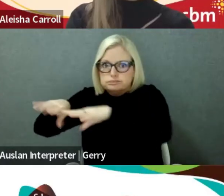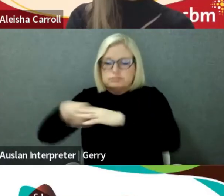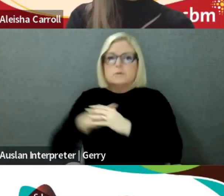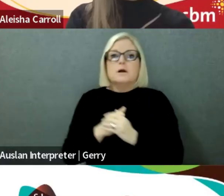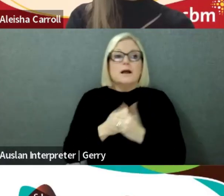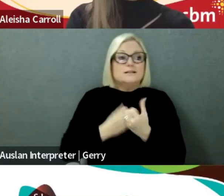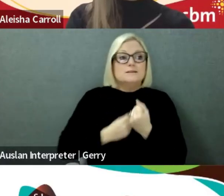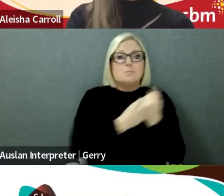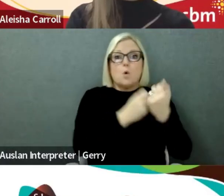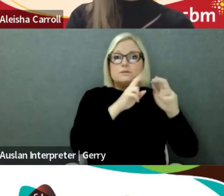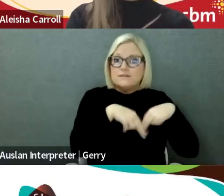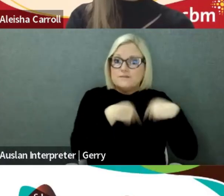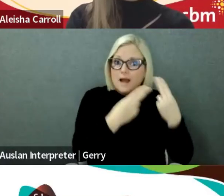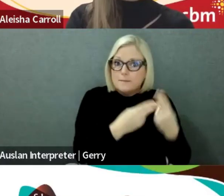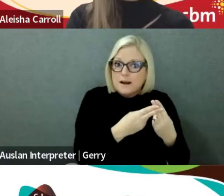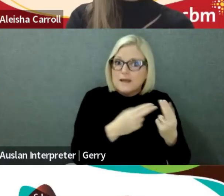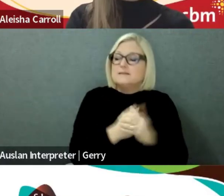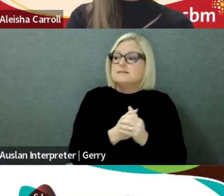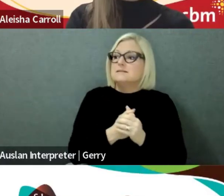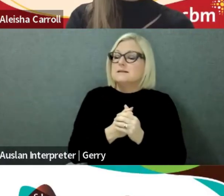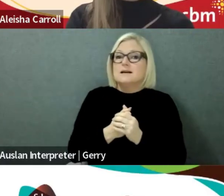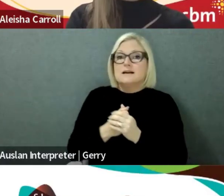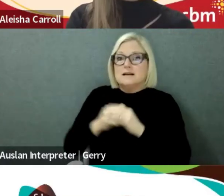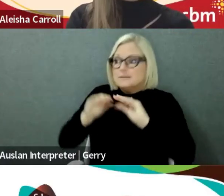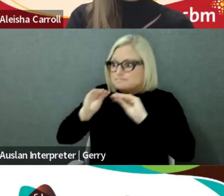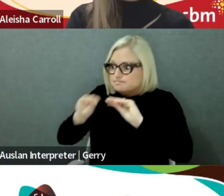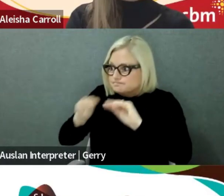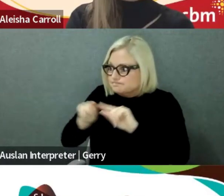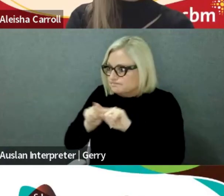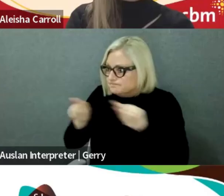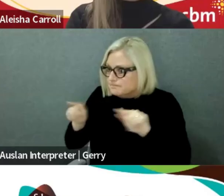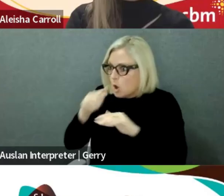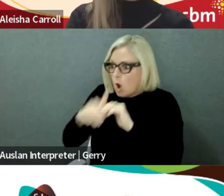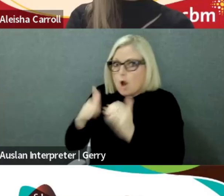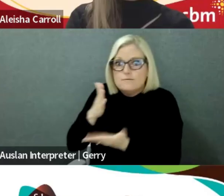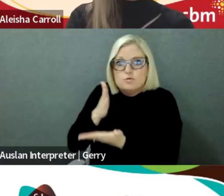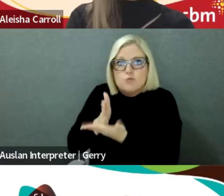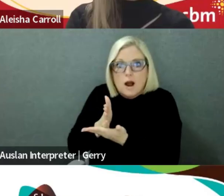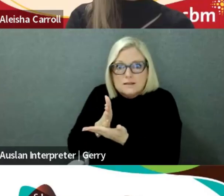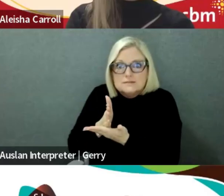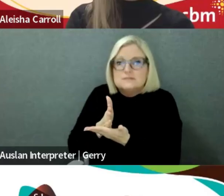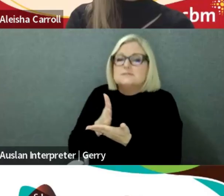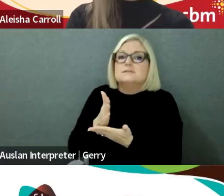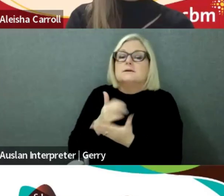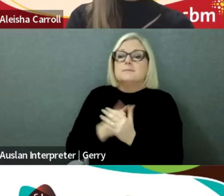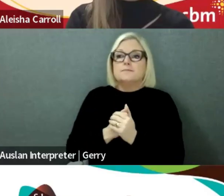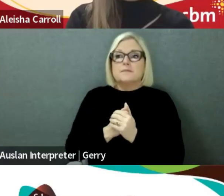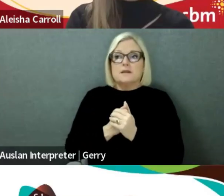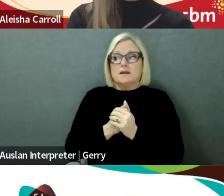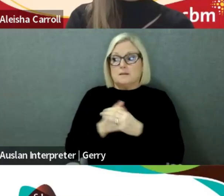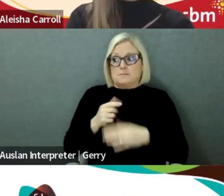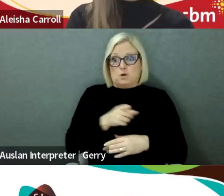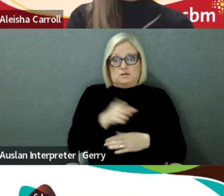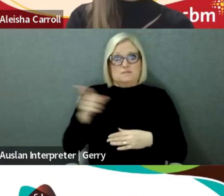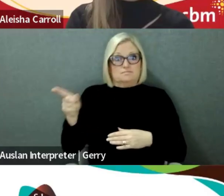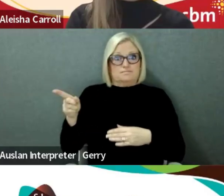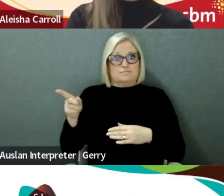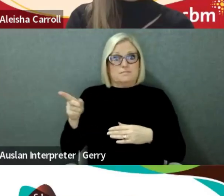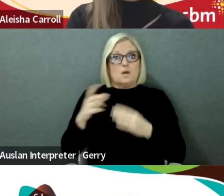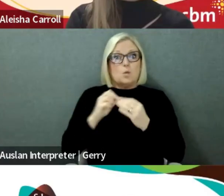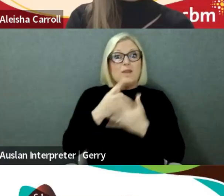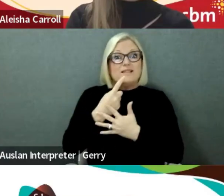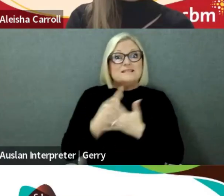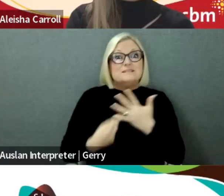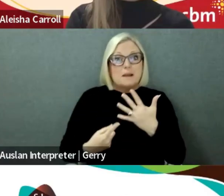their rights. Because OPDs are led by people with lived experiences, they know their